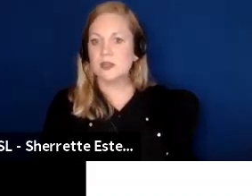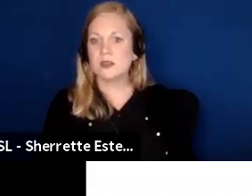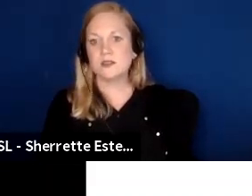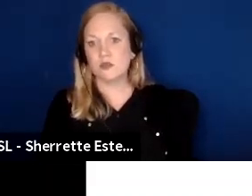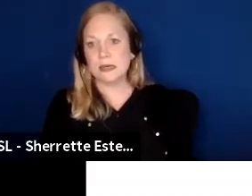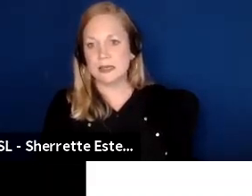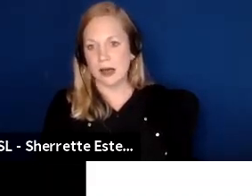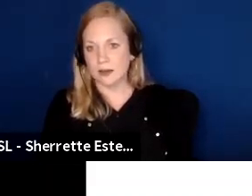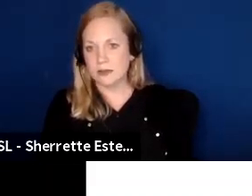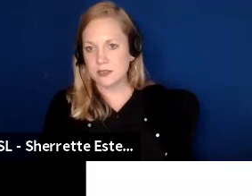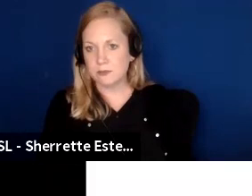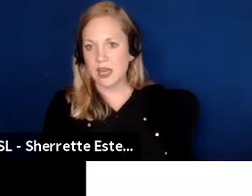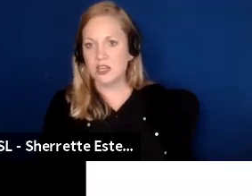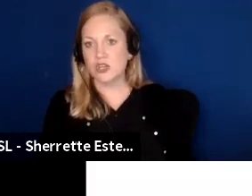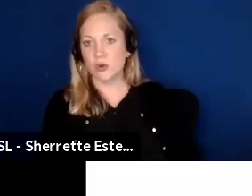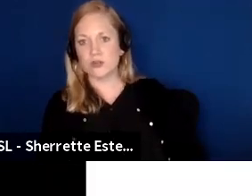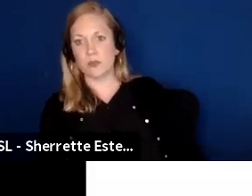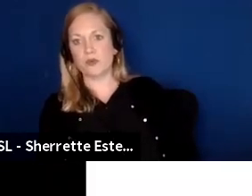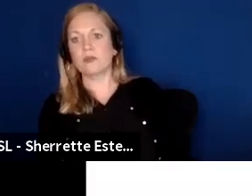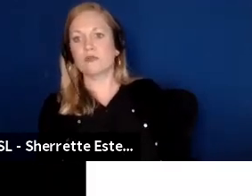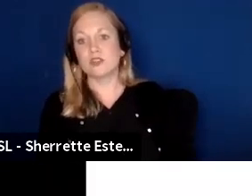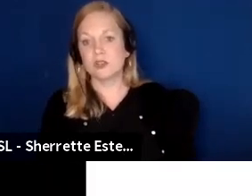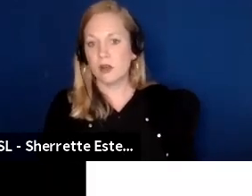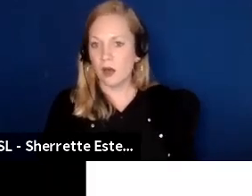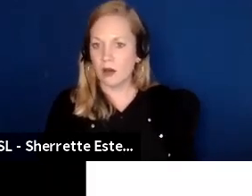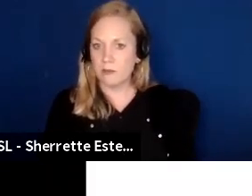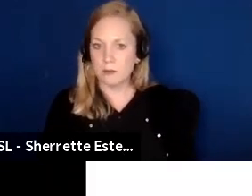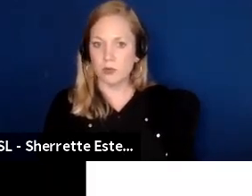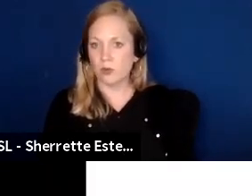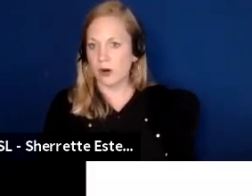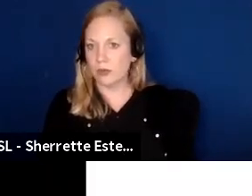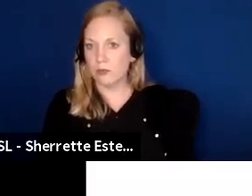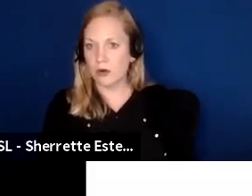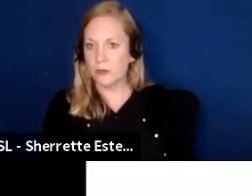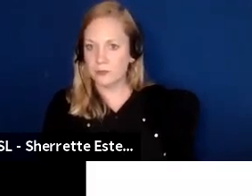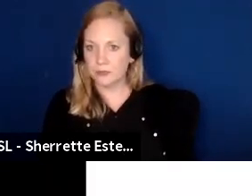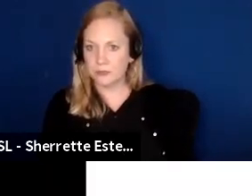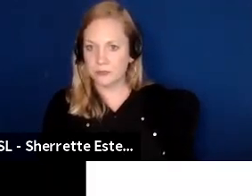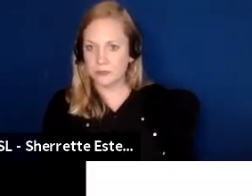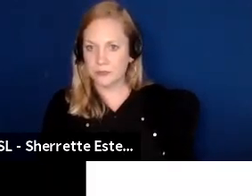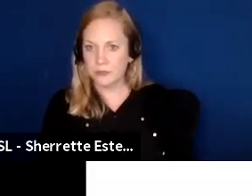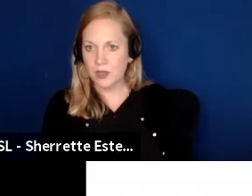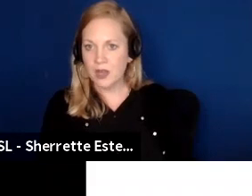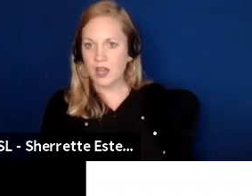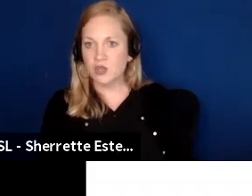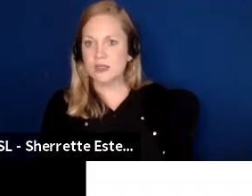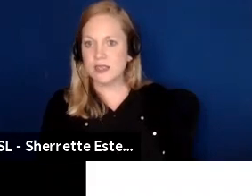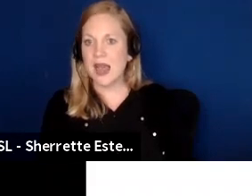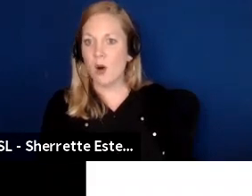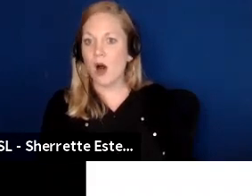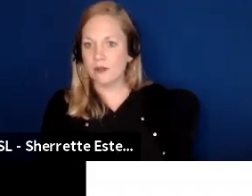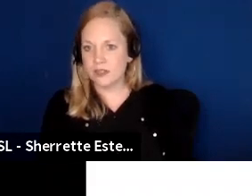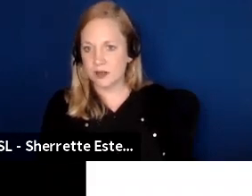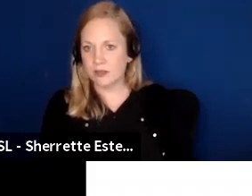You'll see these green lines. That shows the peripheral vision of the people who are wearing the GoPro. And you can